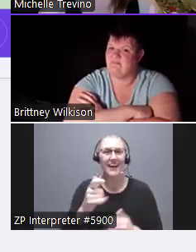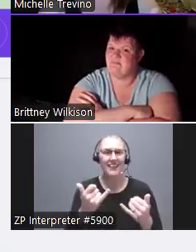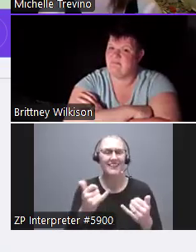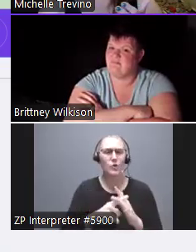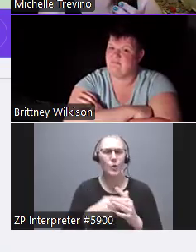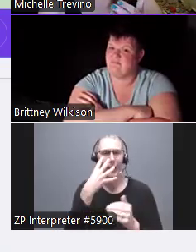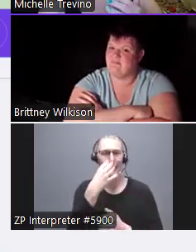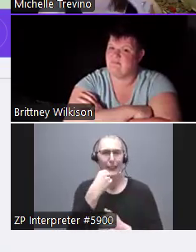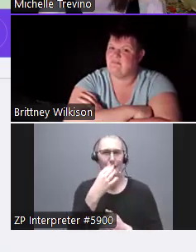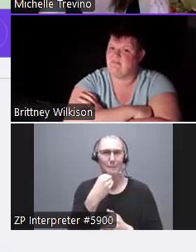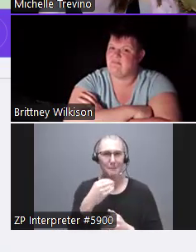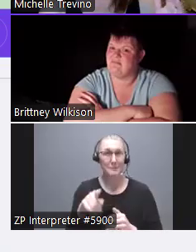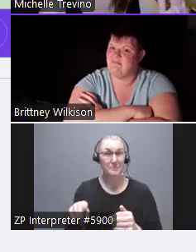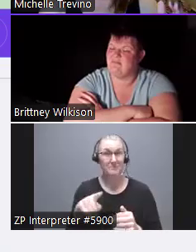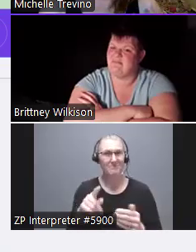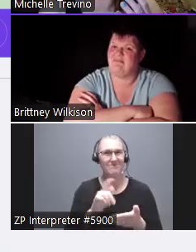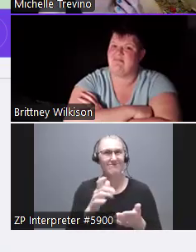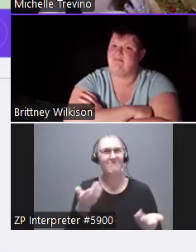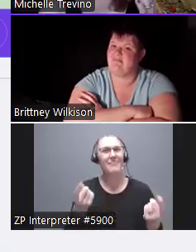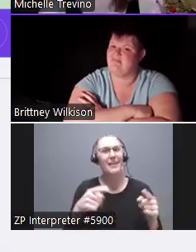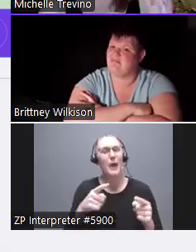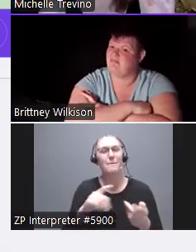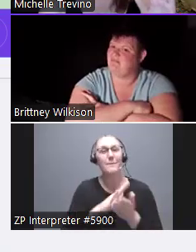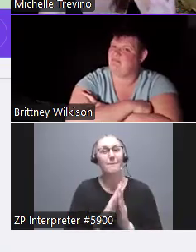So the aging process kind of hits